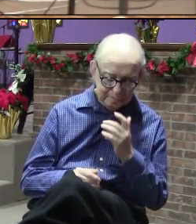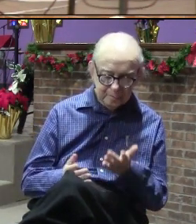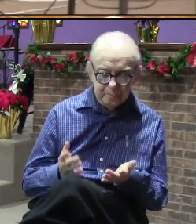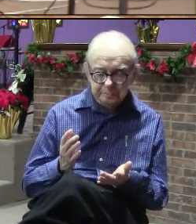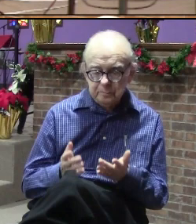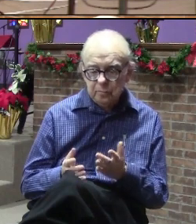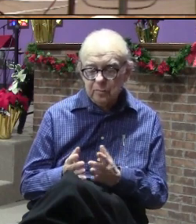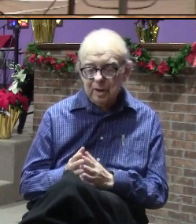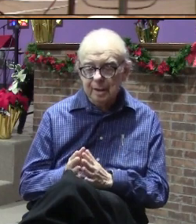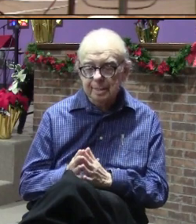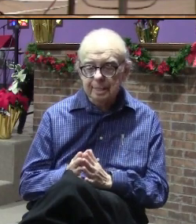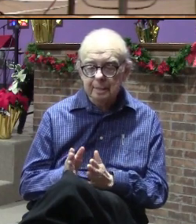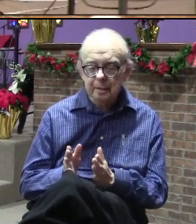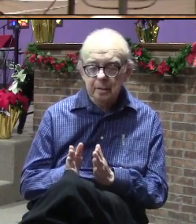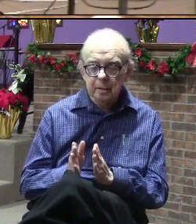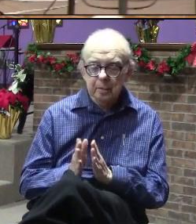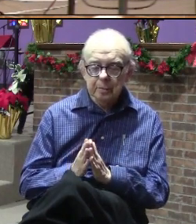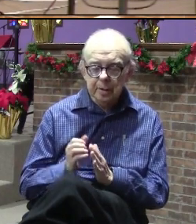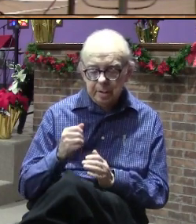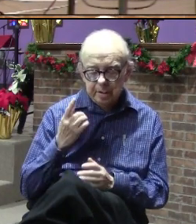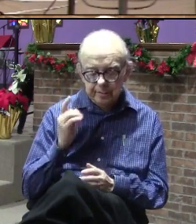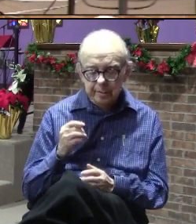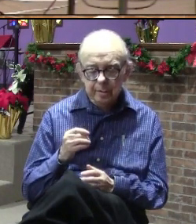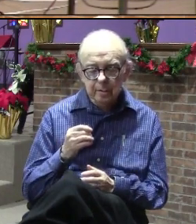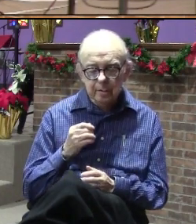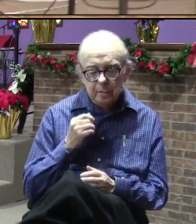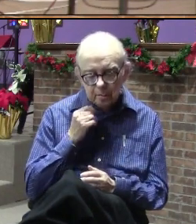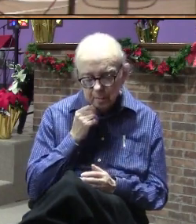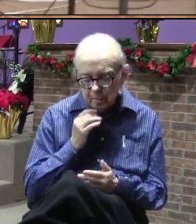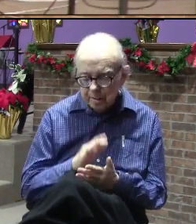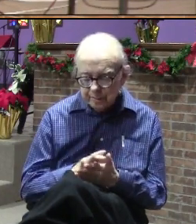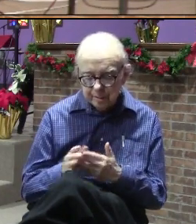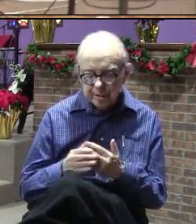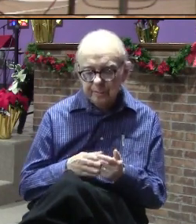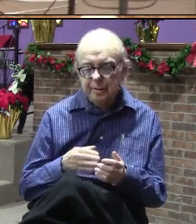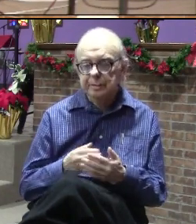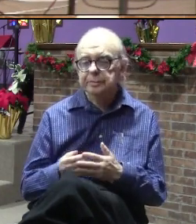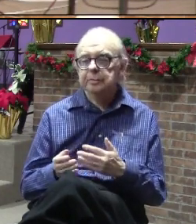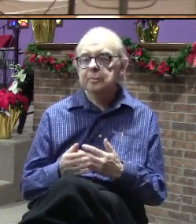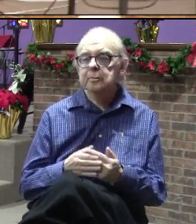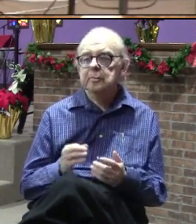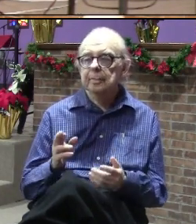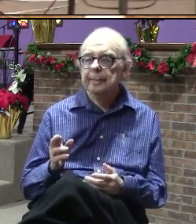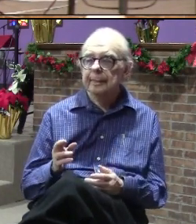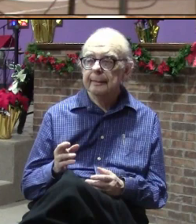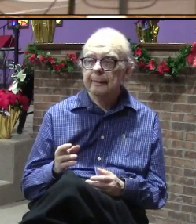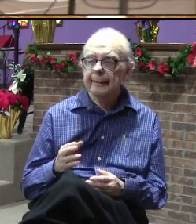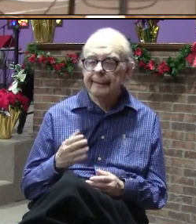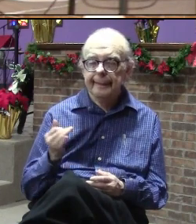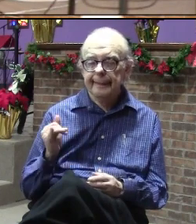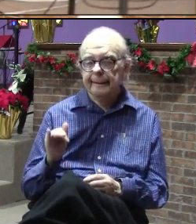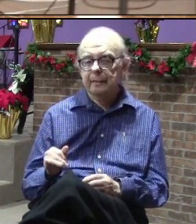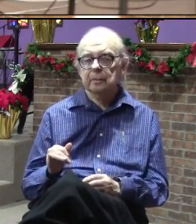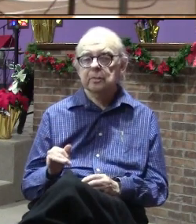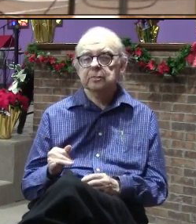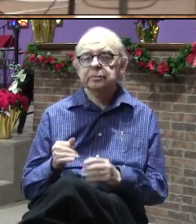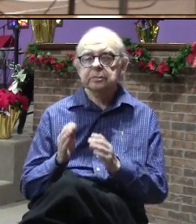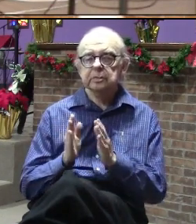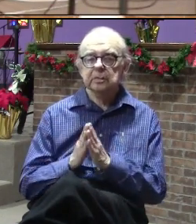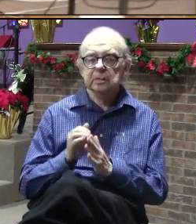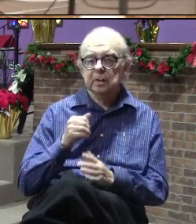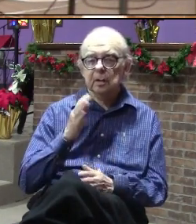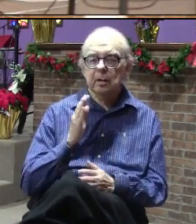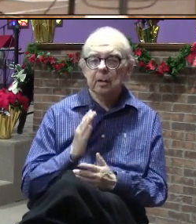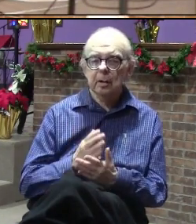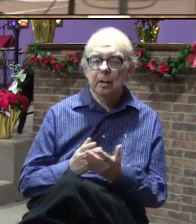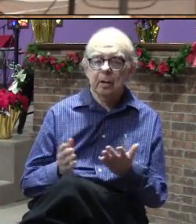maybe pray to God for your wives or for your kids or whatever. Or better yet, pray to God that some of